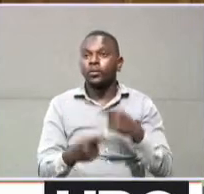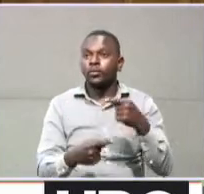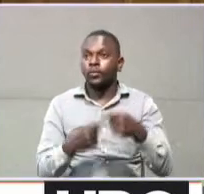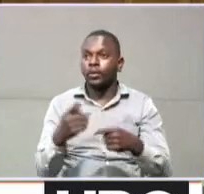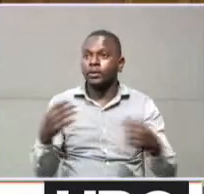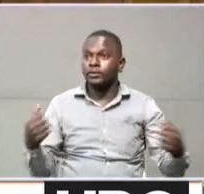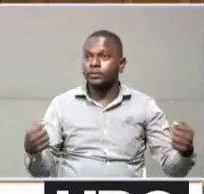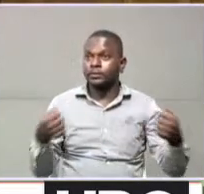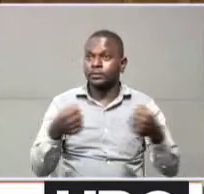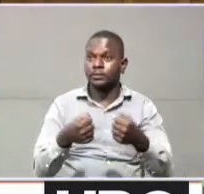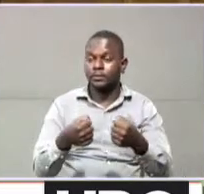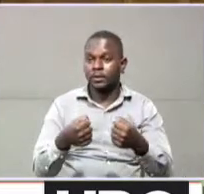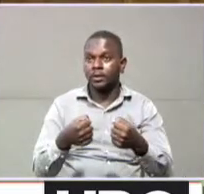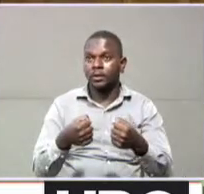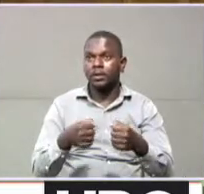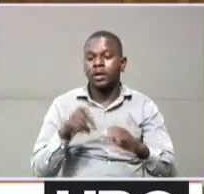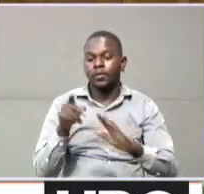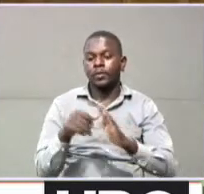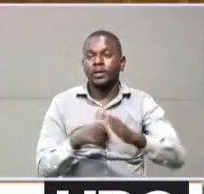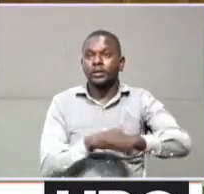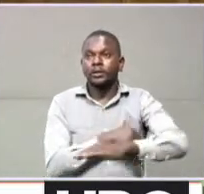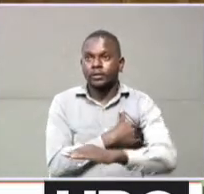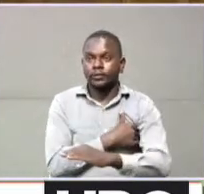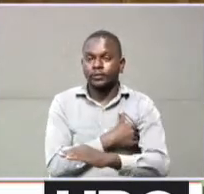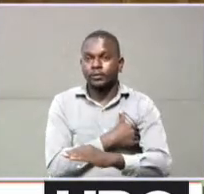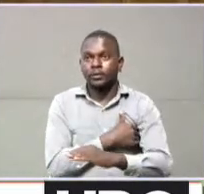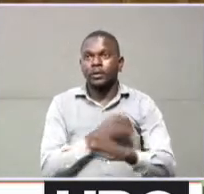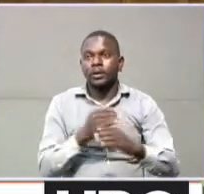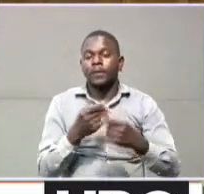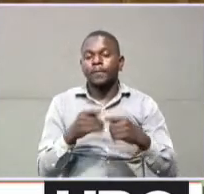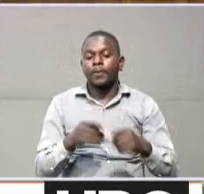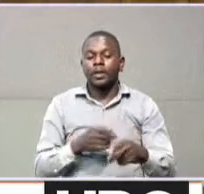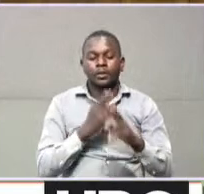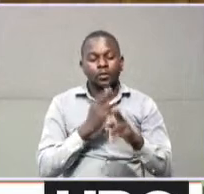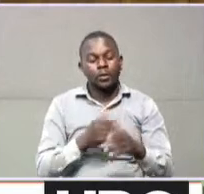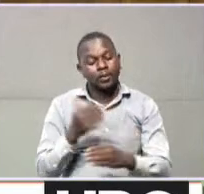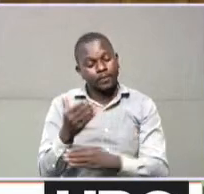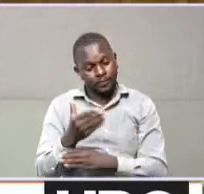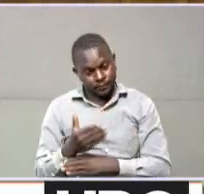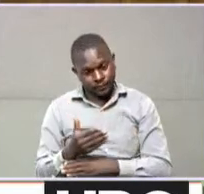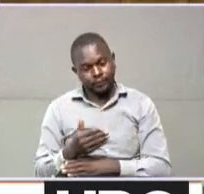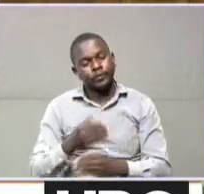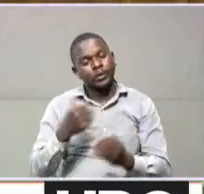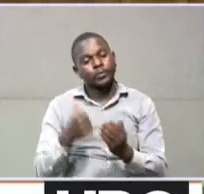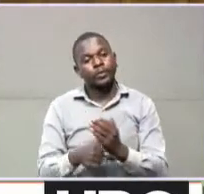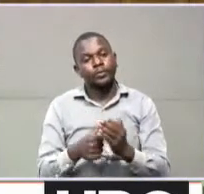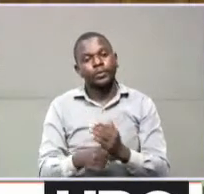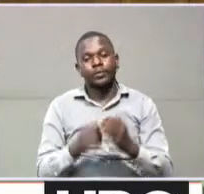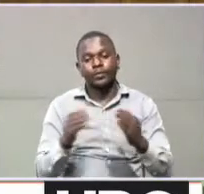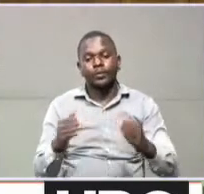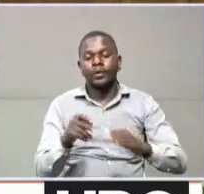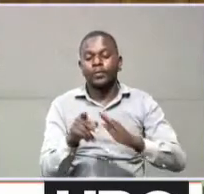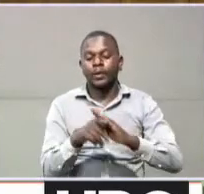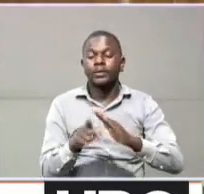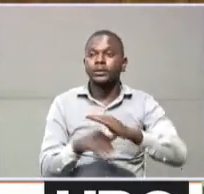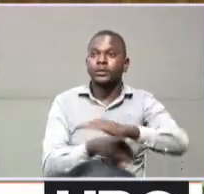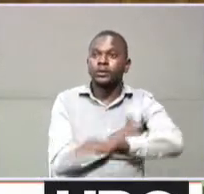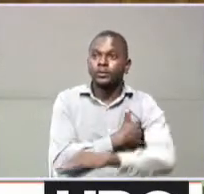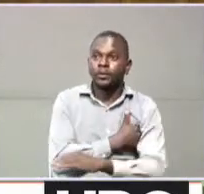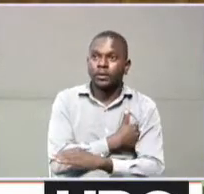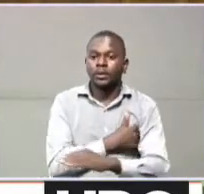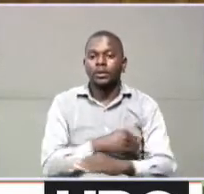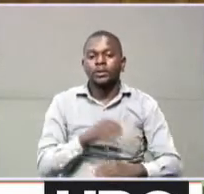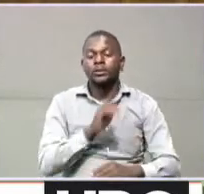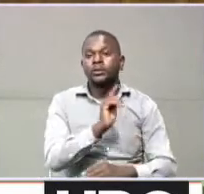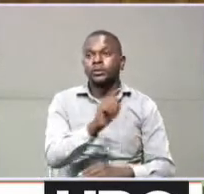recruit the parish chiefs but honorable minister it is a tag of what find the parish chiefs in